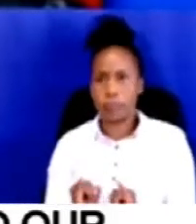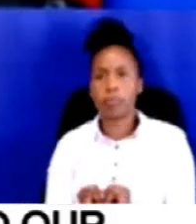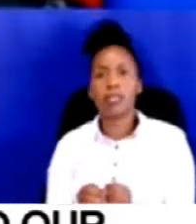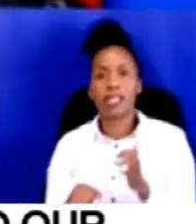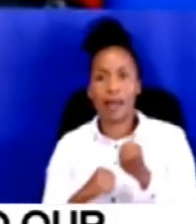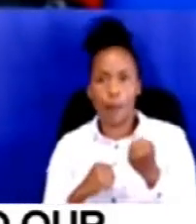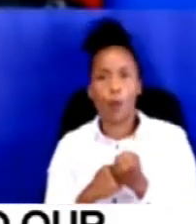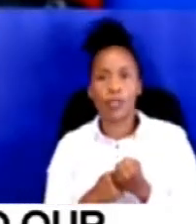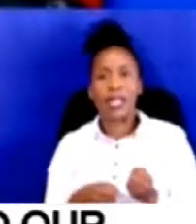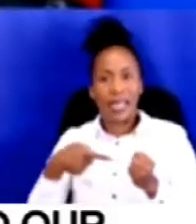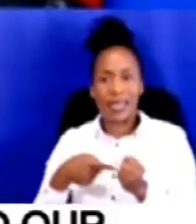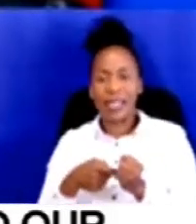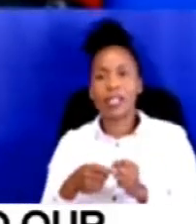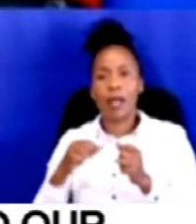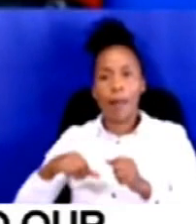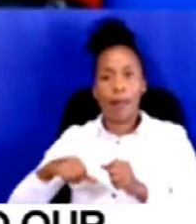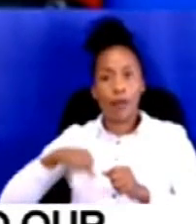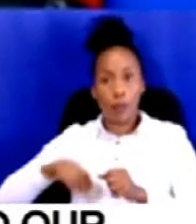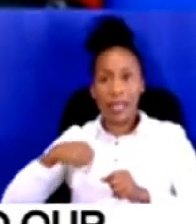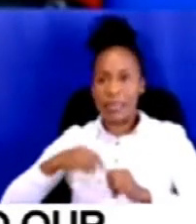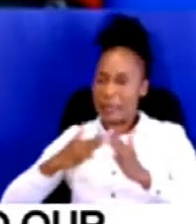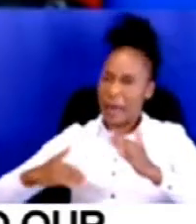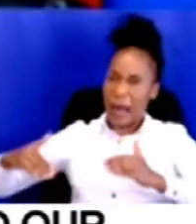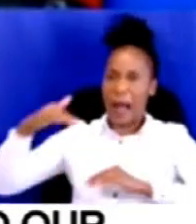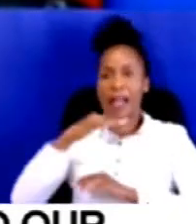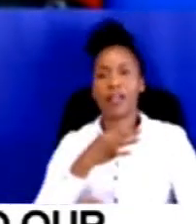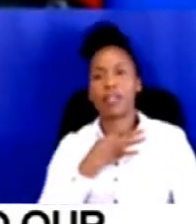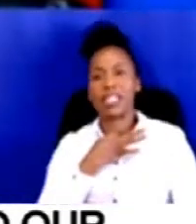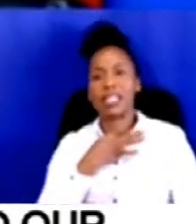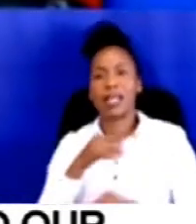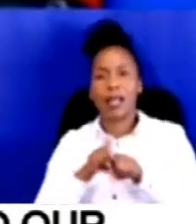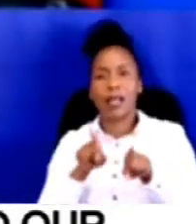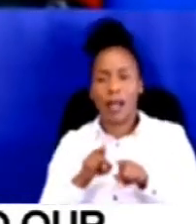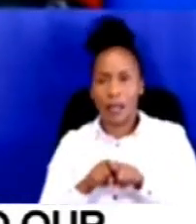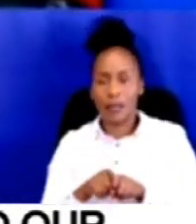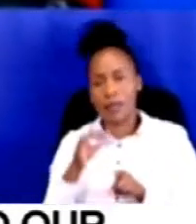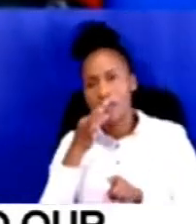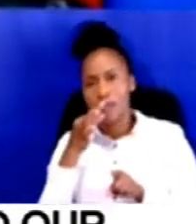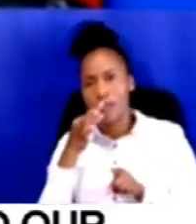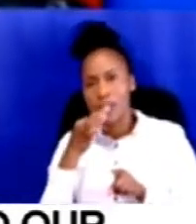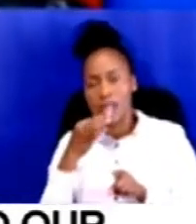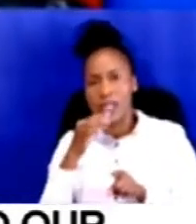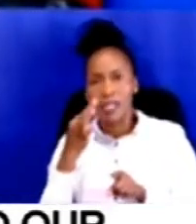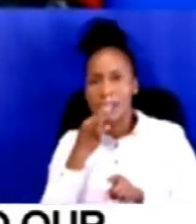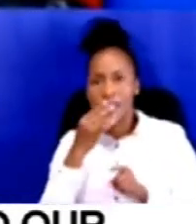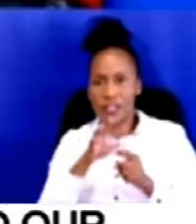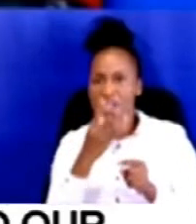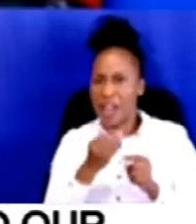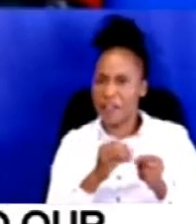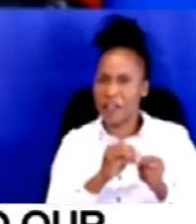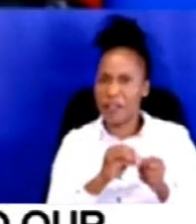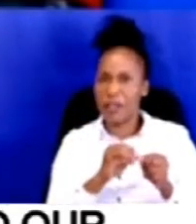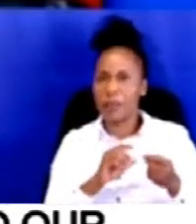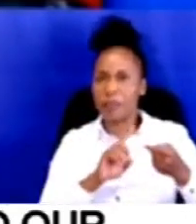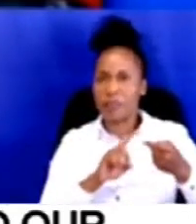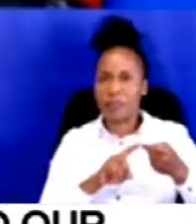These high-risk municipalities, as characterized by, among others, infighting,